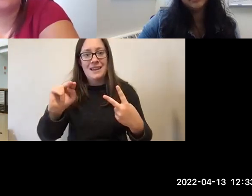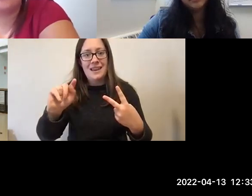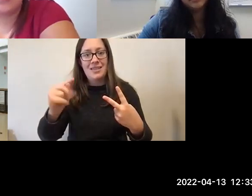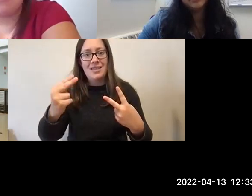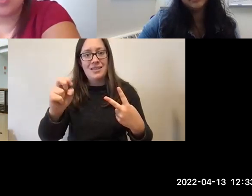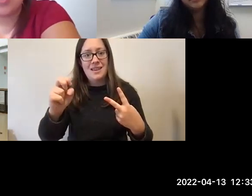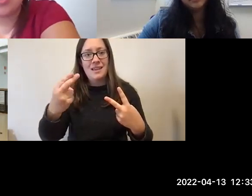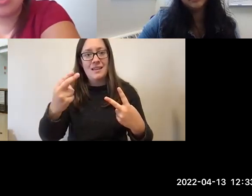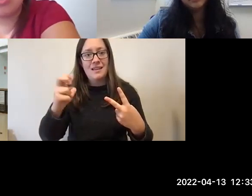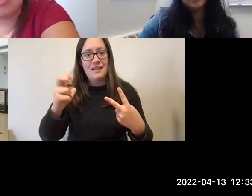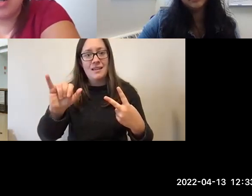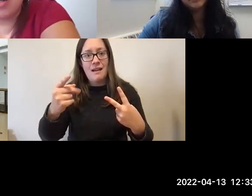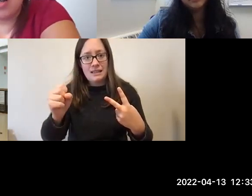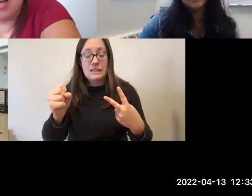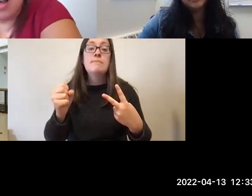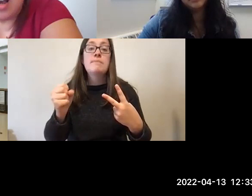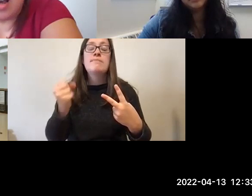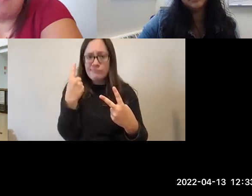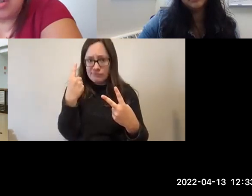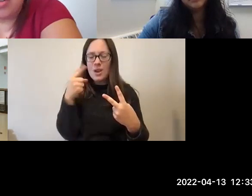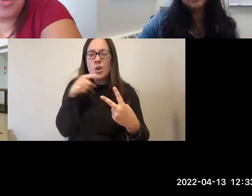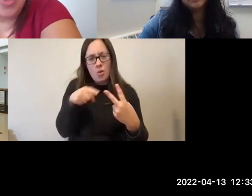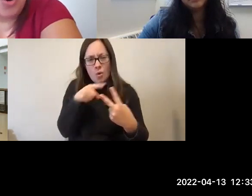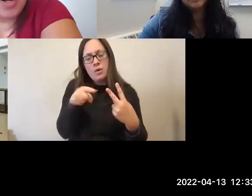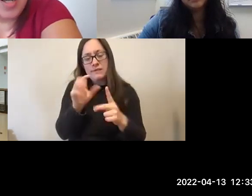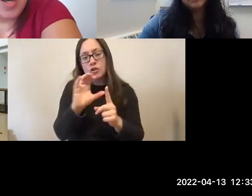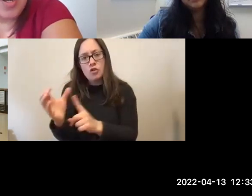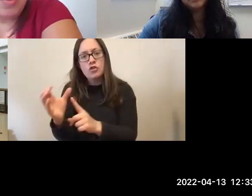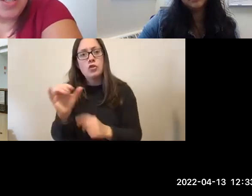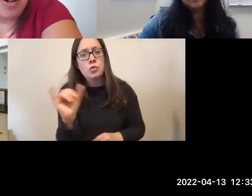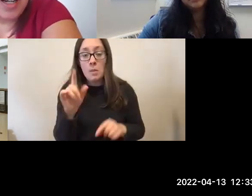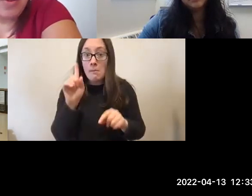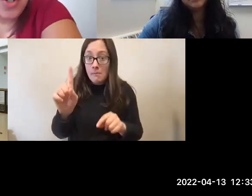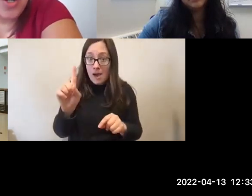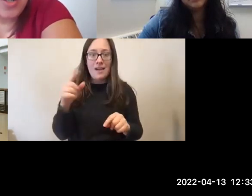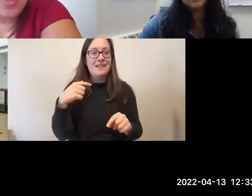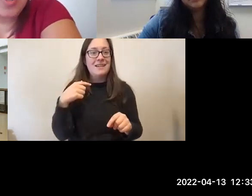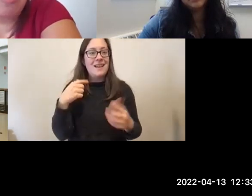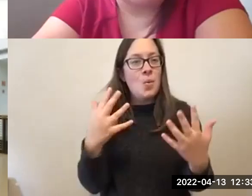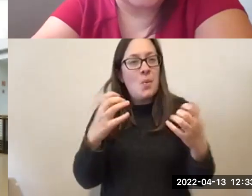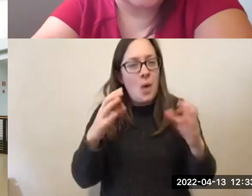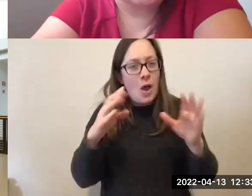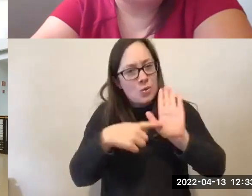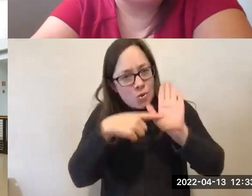a much more concerted effort to show these stories on the big screen, which